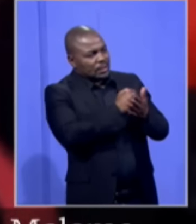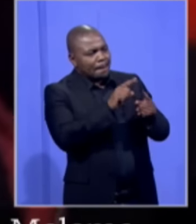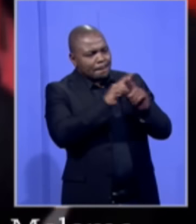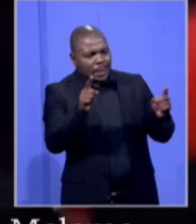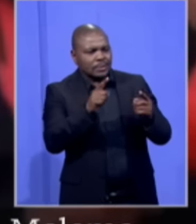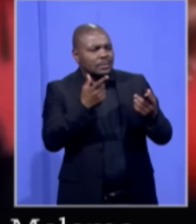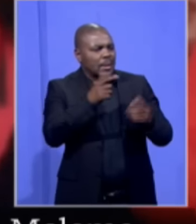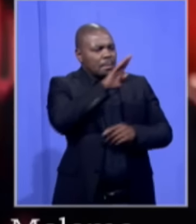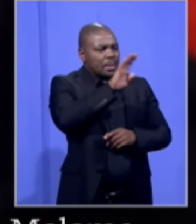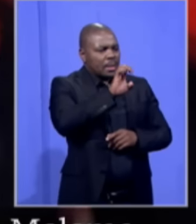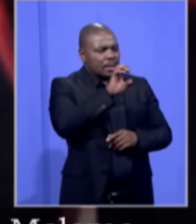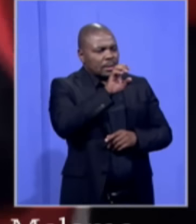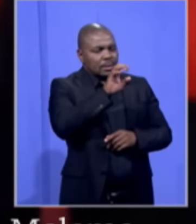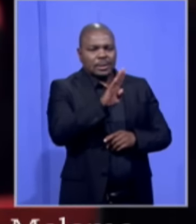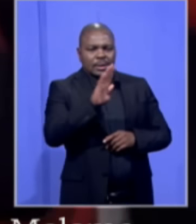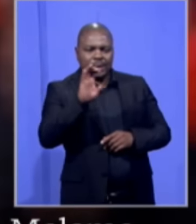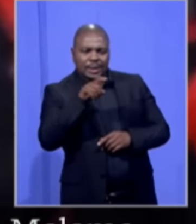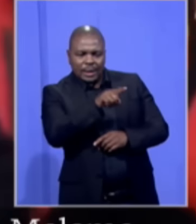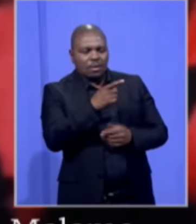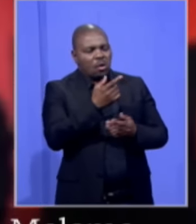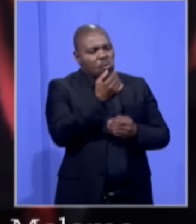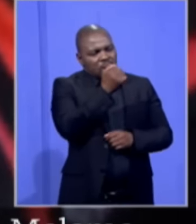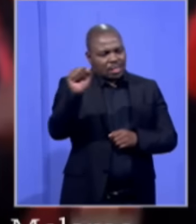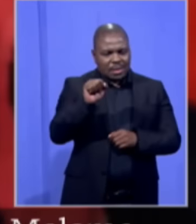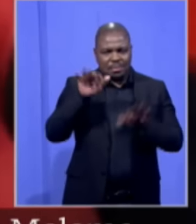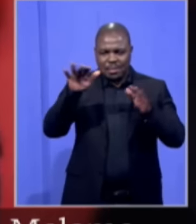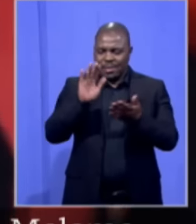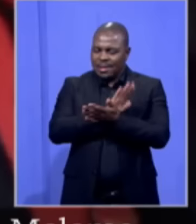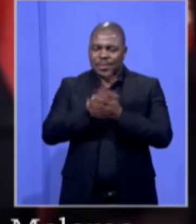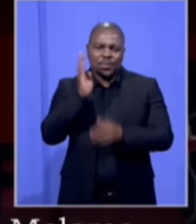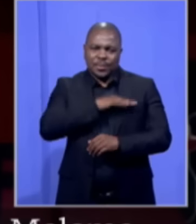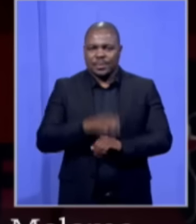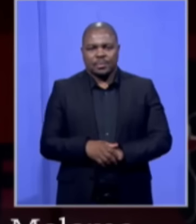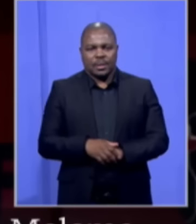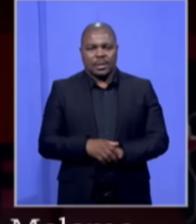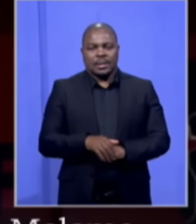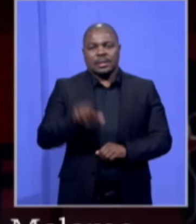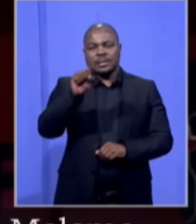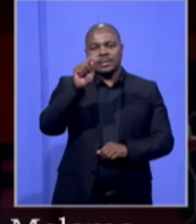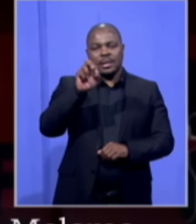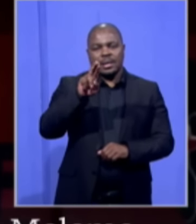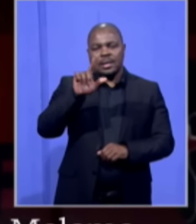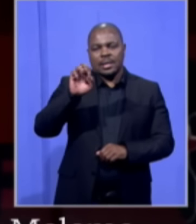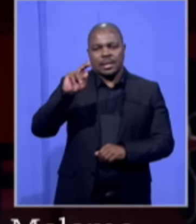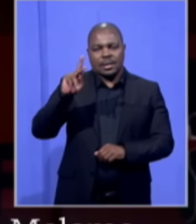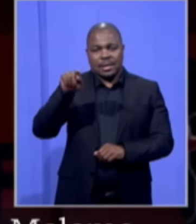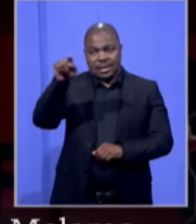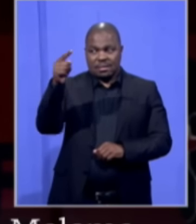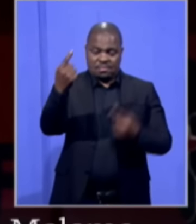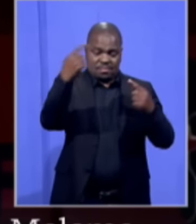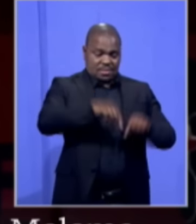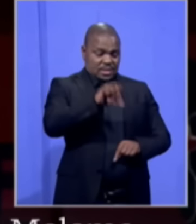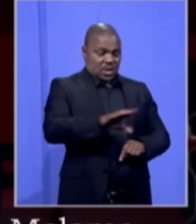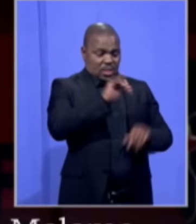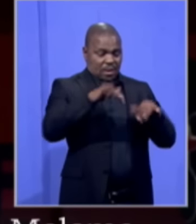batho bantsho kana broad-based black economic empowerment. That Starlink will not come into South Africa if